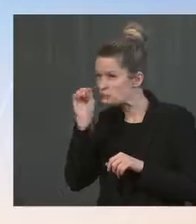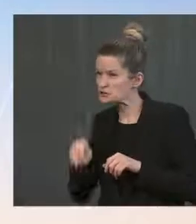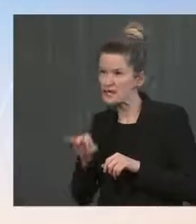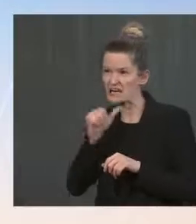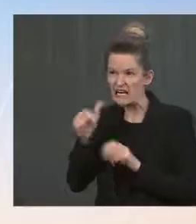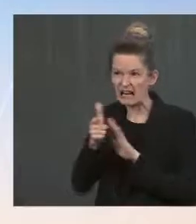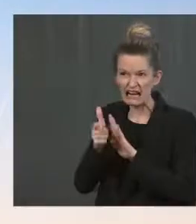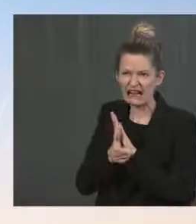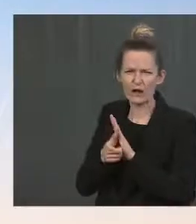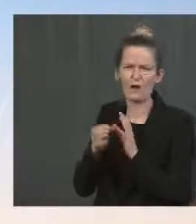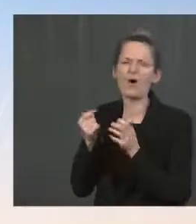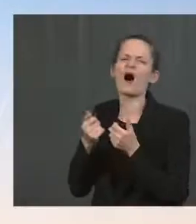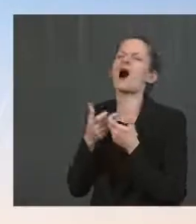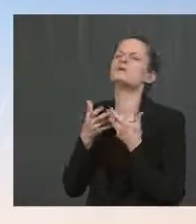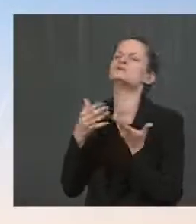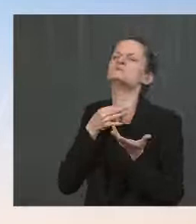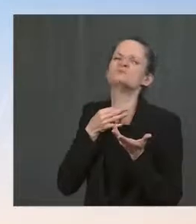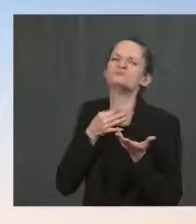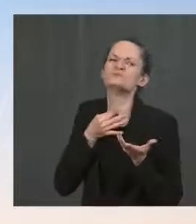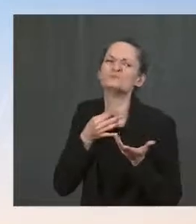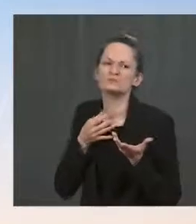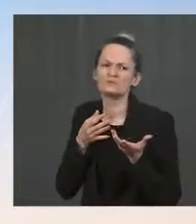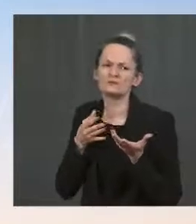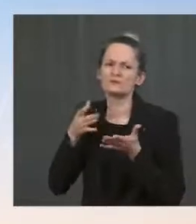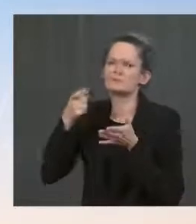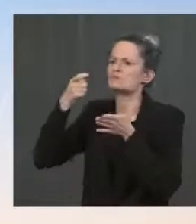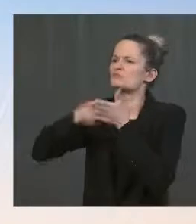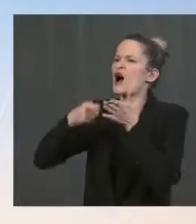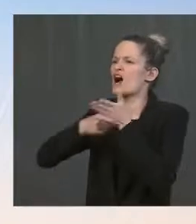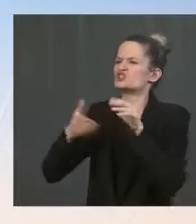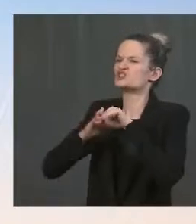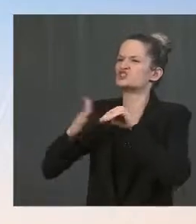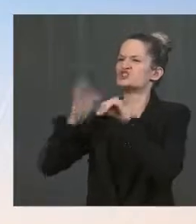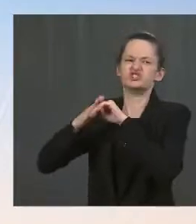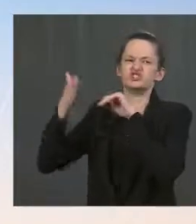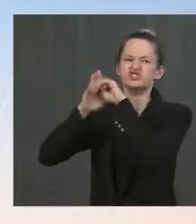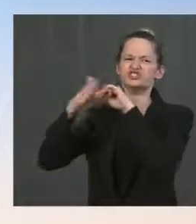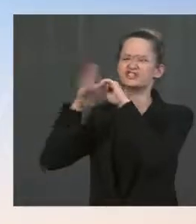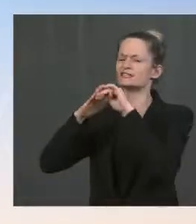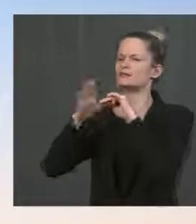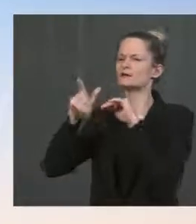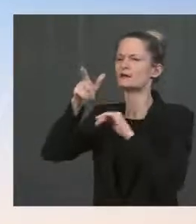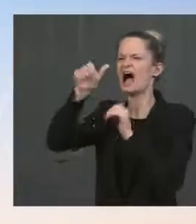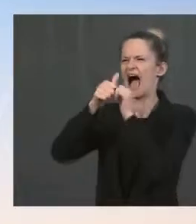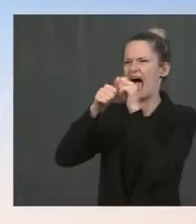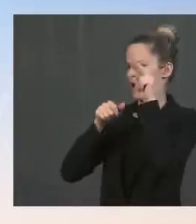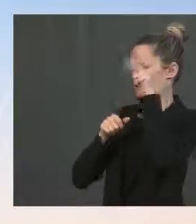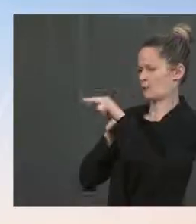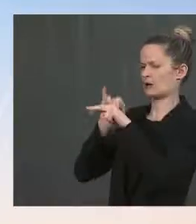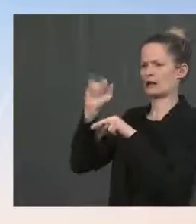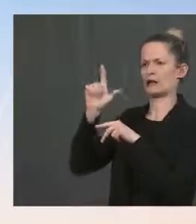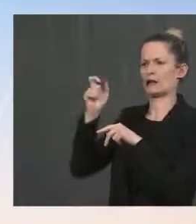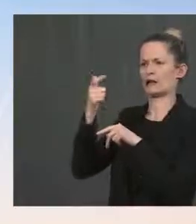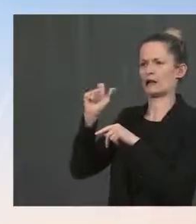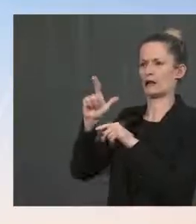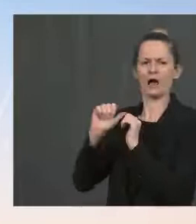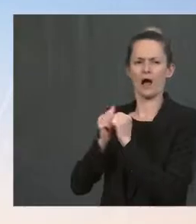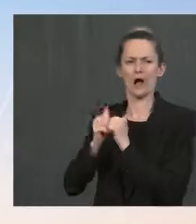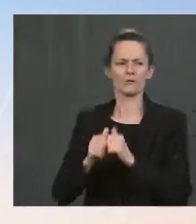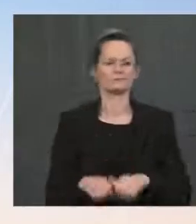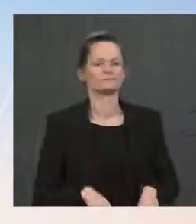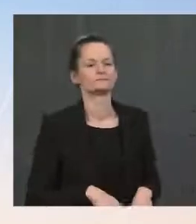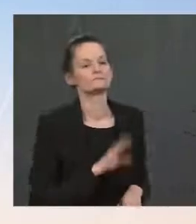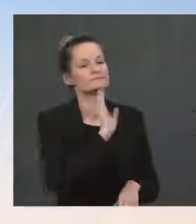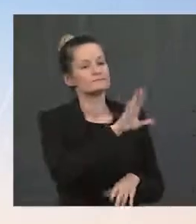consolidation and profiteering is illegal in your mind? Right. Precisely because I'm going to leave those investigations to those agencies, I'm not